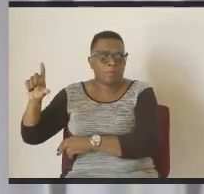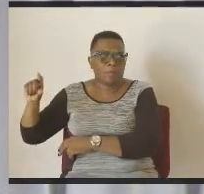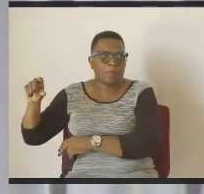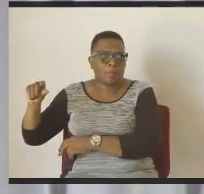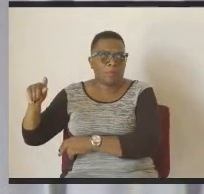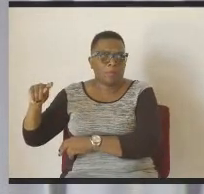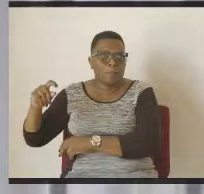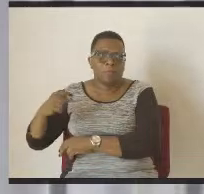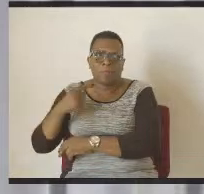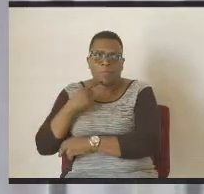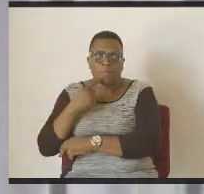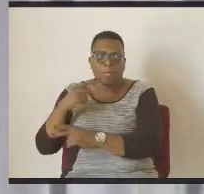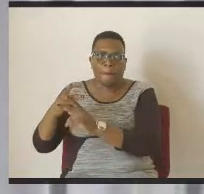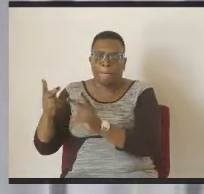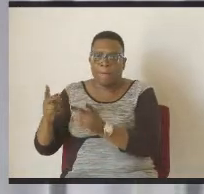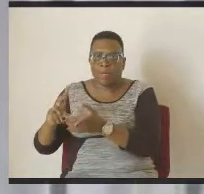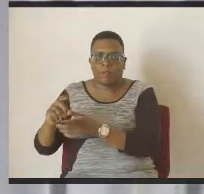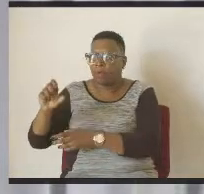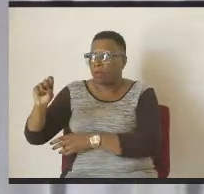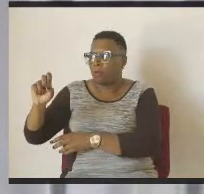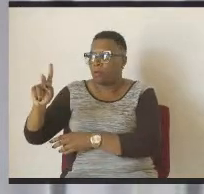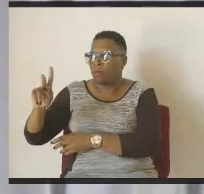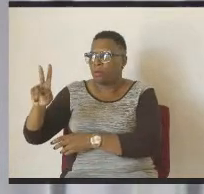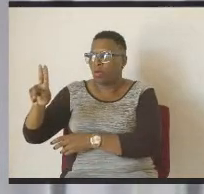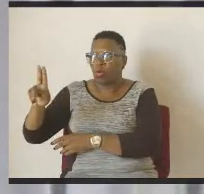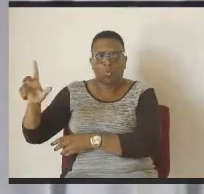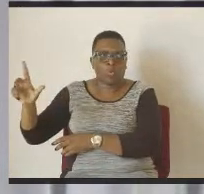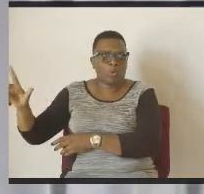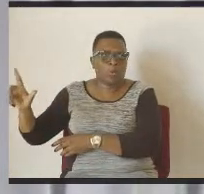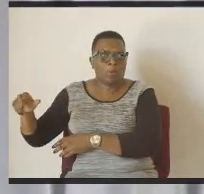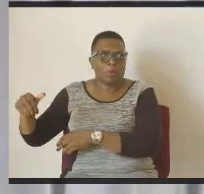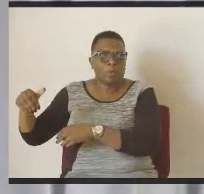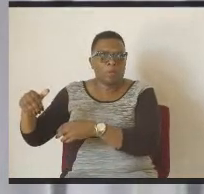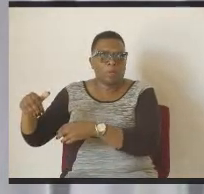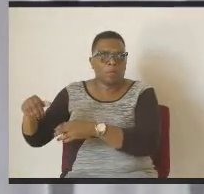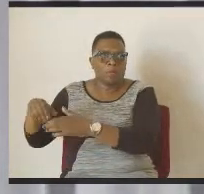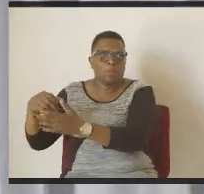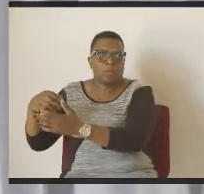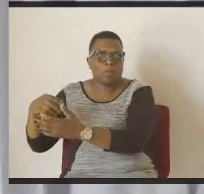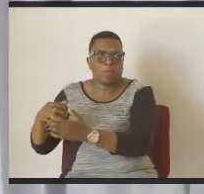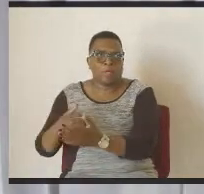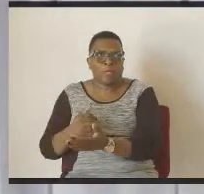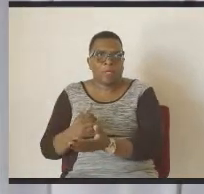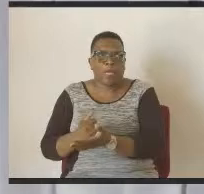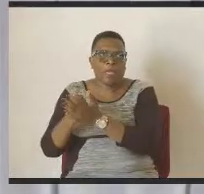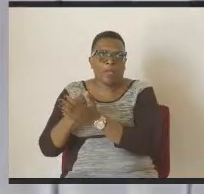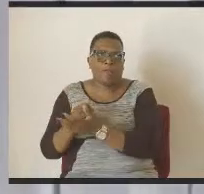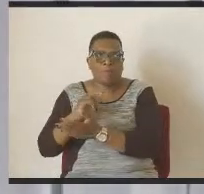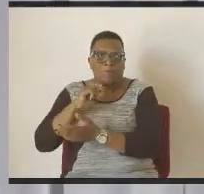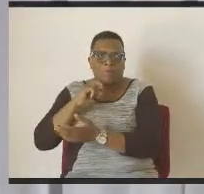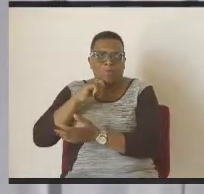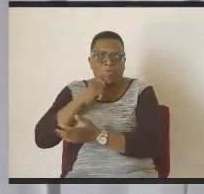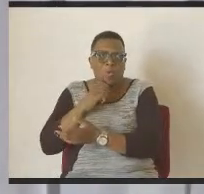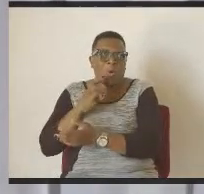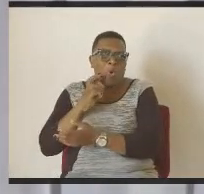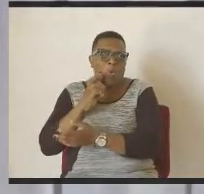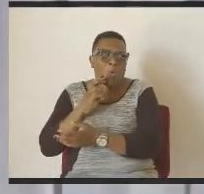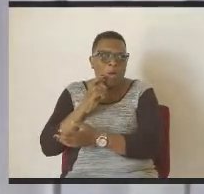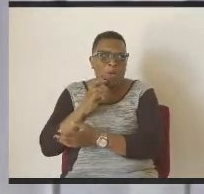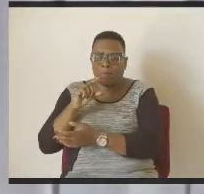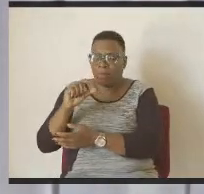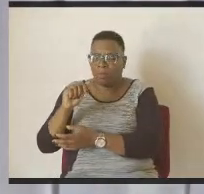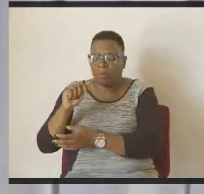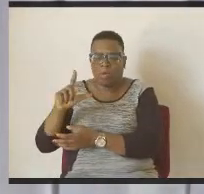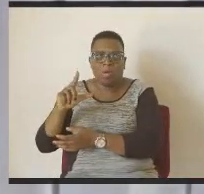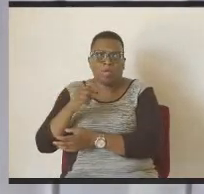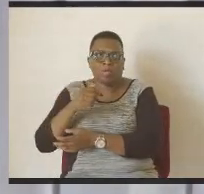that is to say, place of a skull, they gave him sour wine mingled with gall to drink. But when he